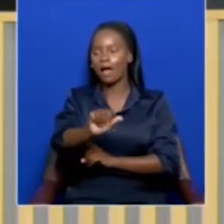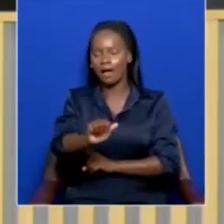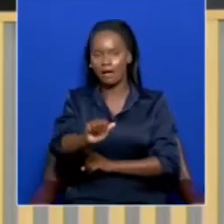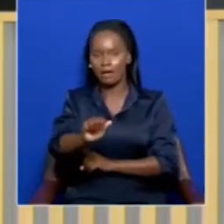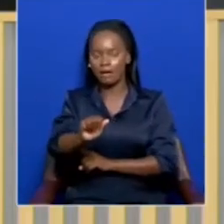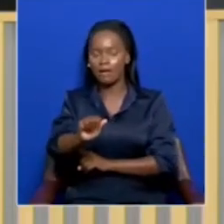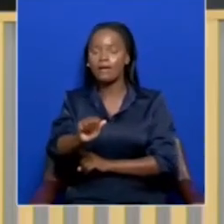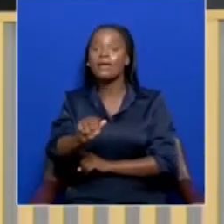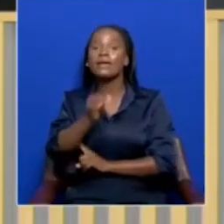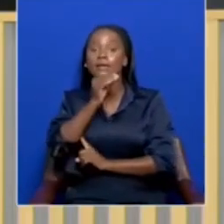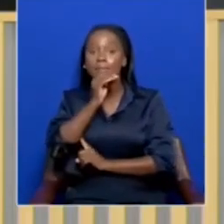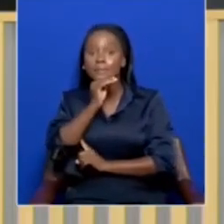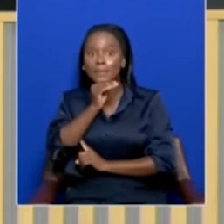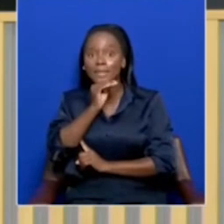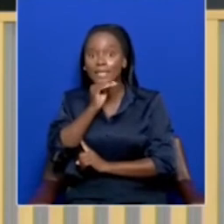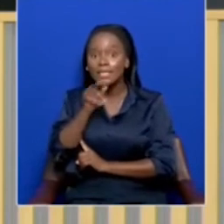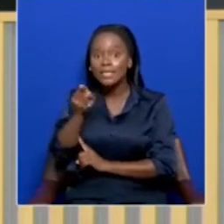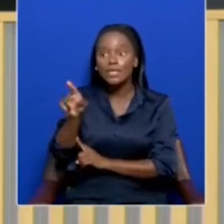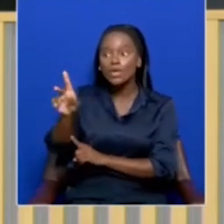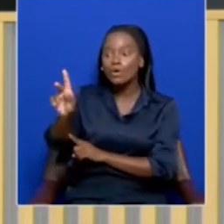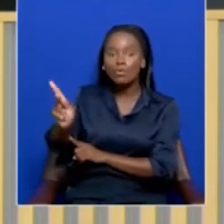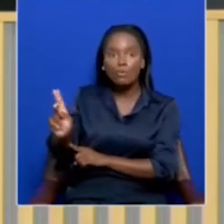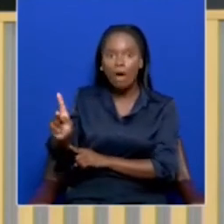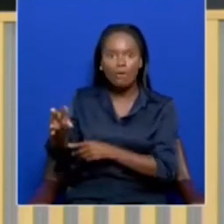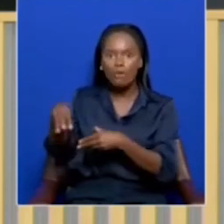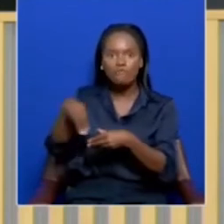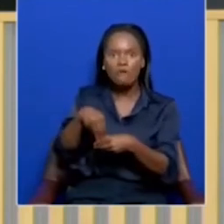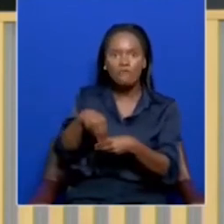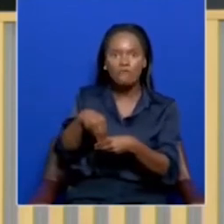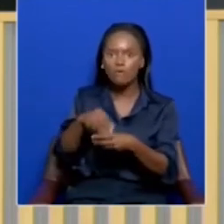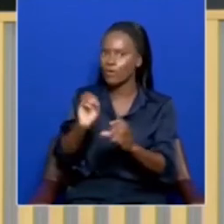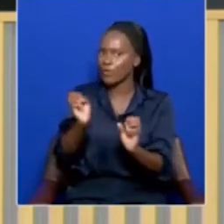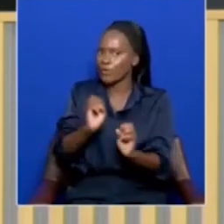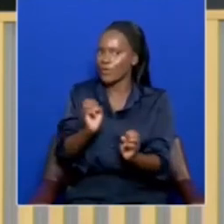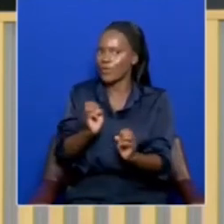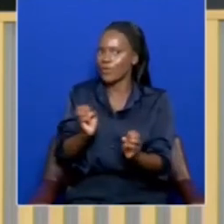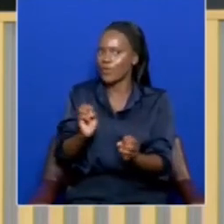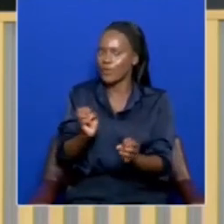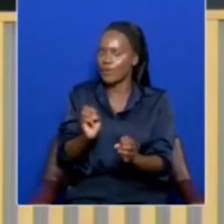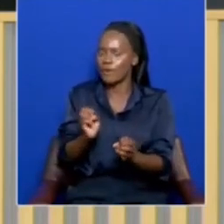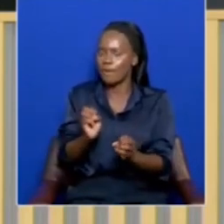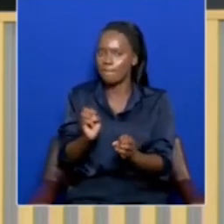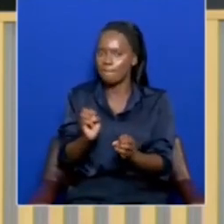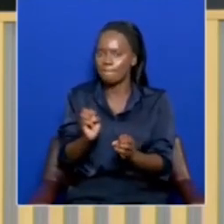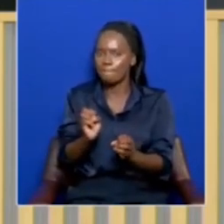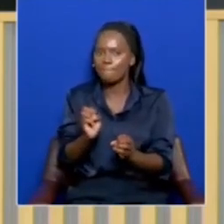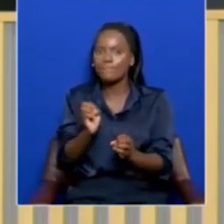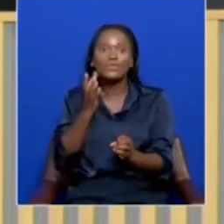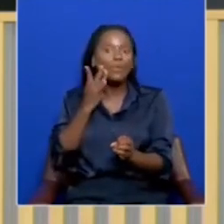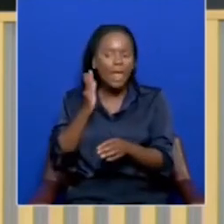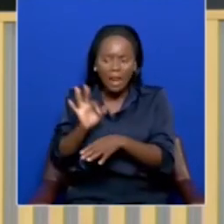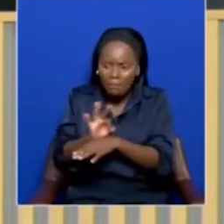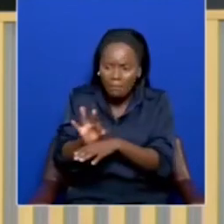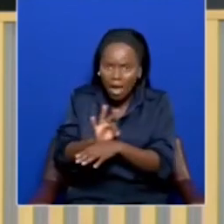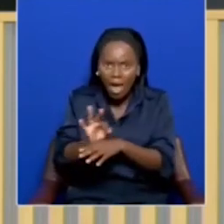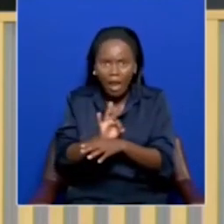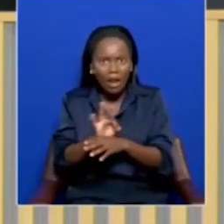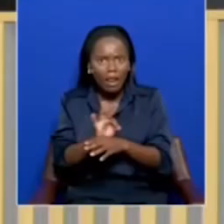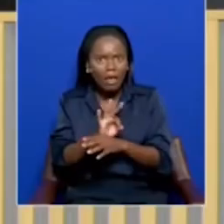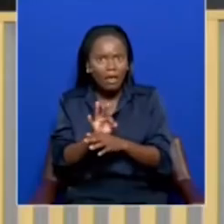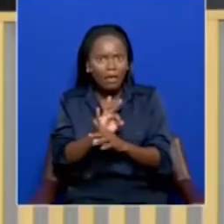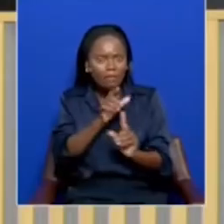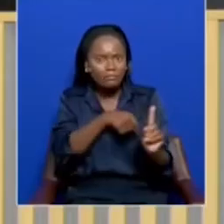not involved at all when it comes to this plot and the killing of Makaka. Okay.